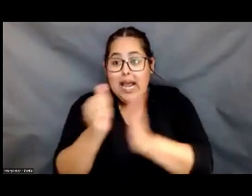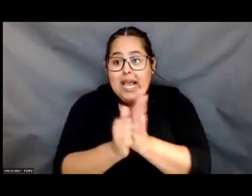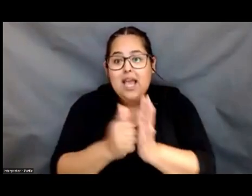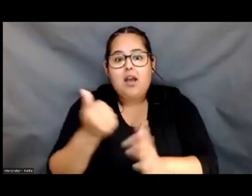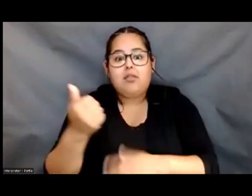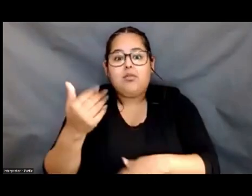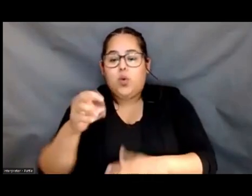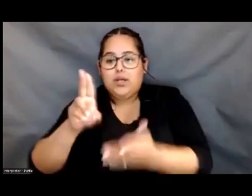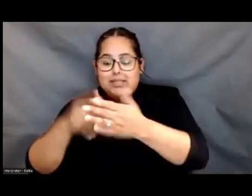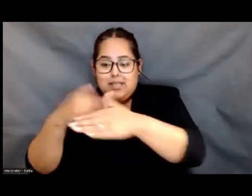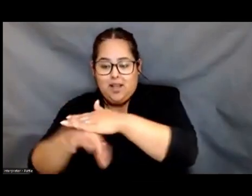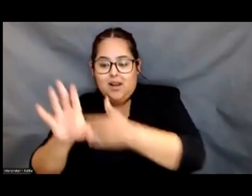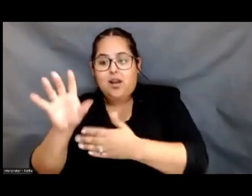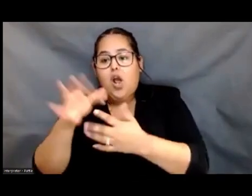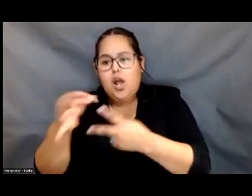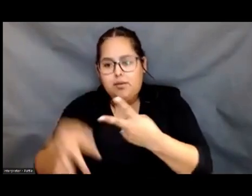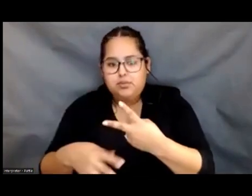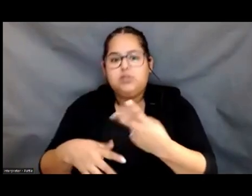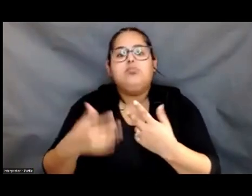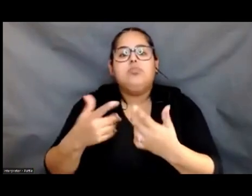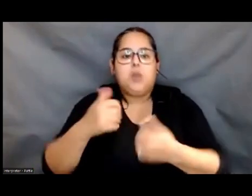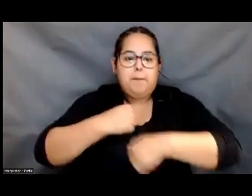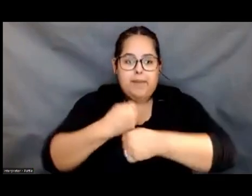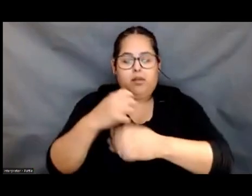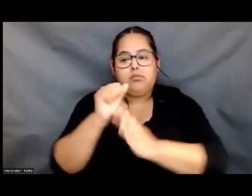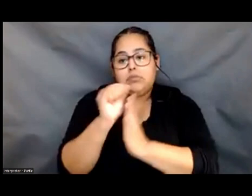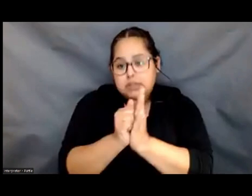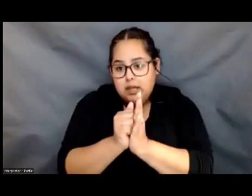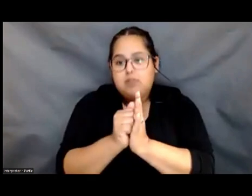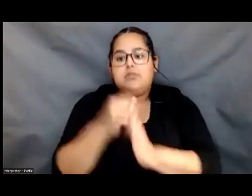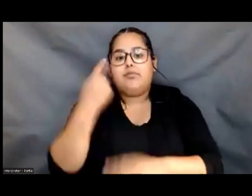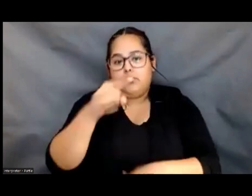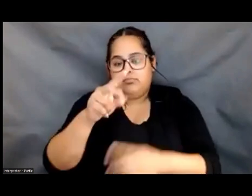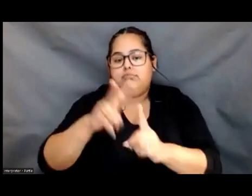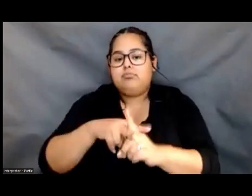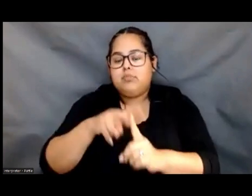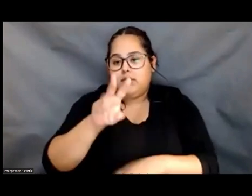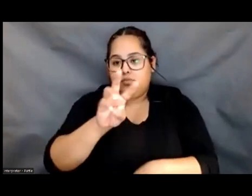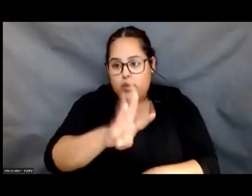They'll, of course, create an account with the CC Apply website.